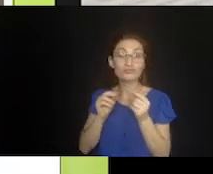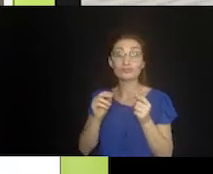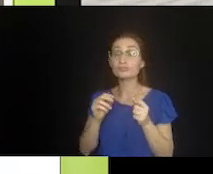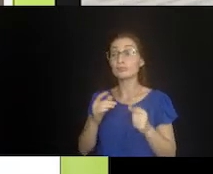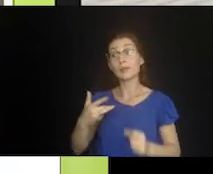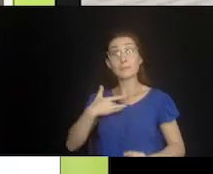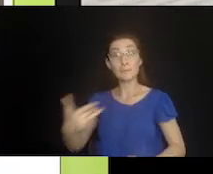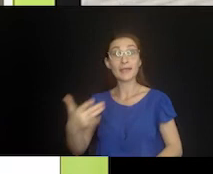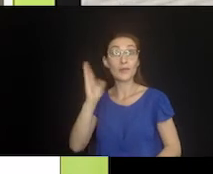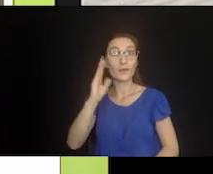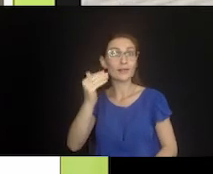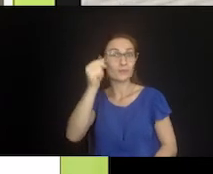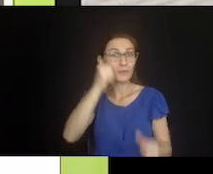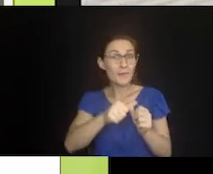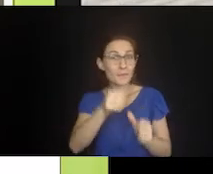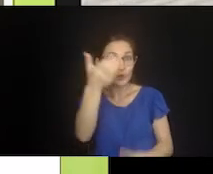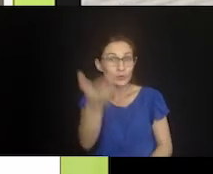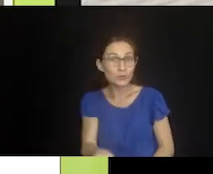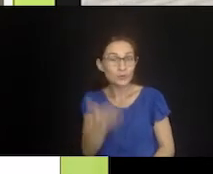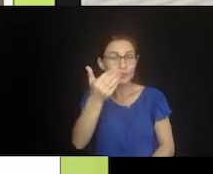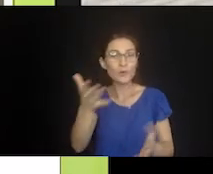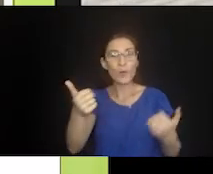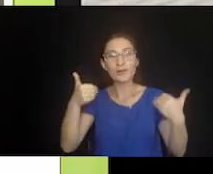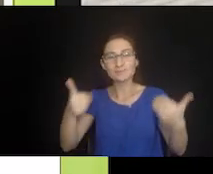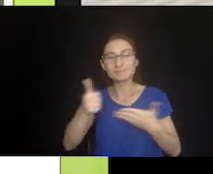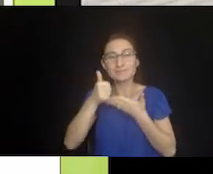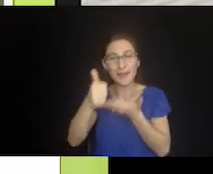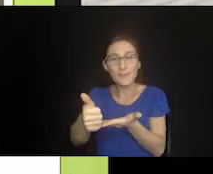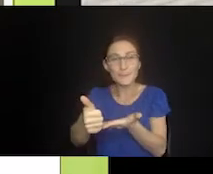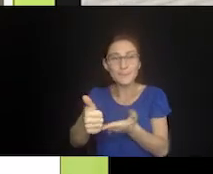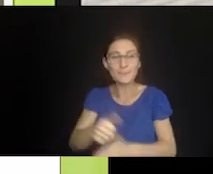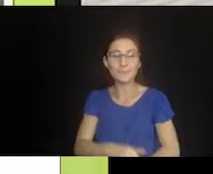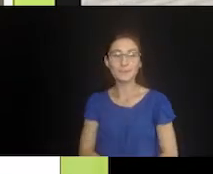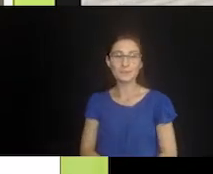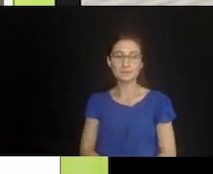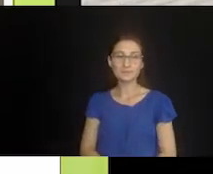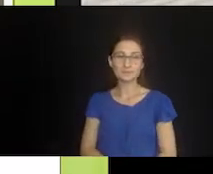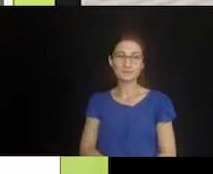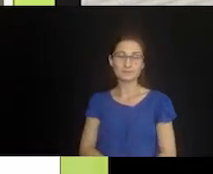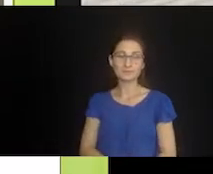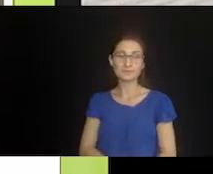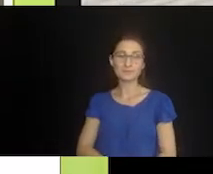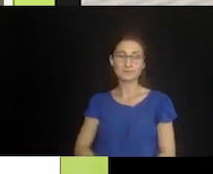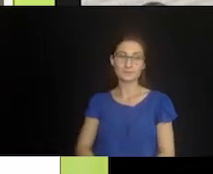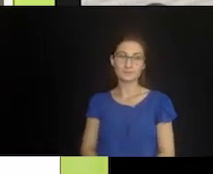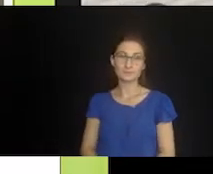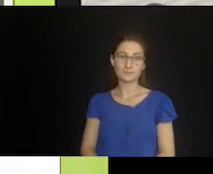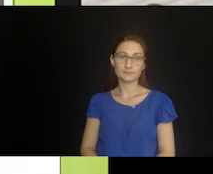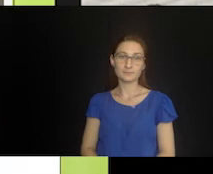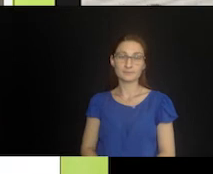month or whatever, and they're going to be more likely to remember you and want to help you.